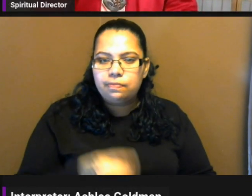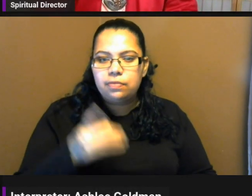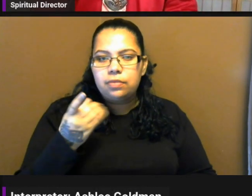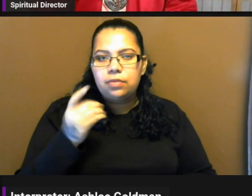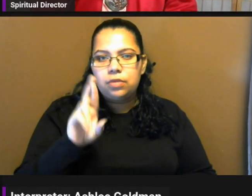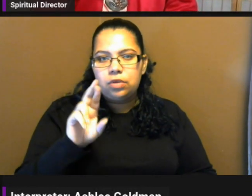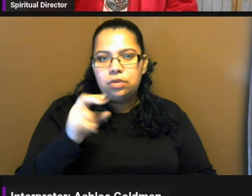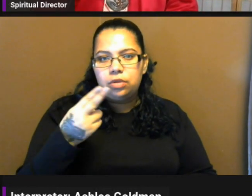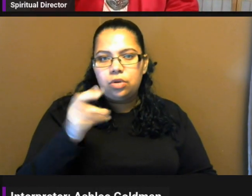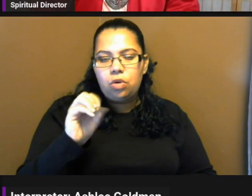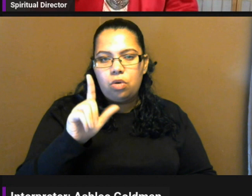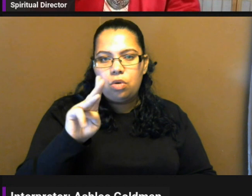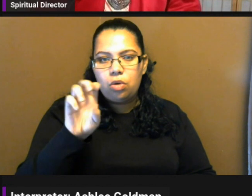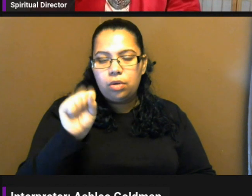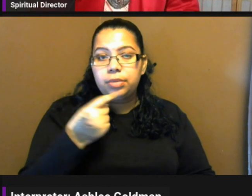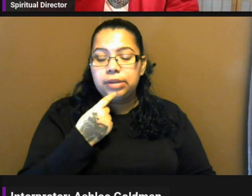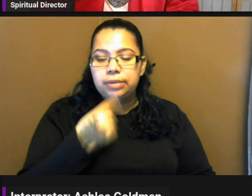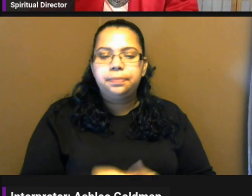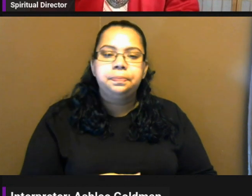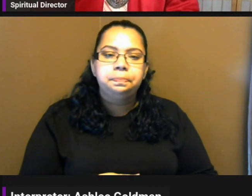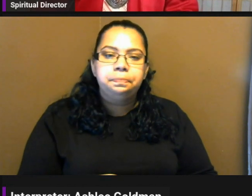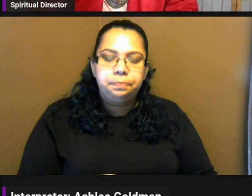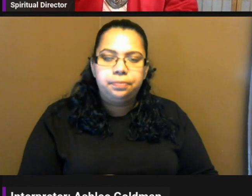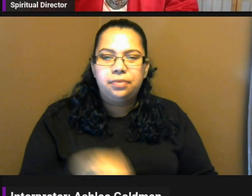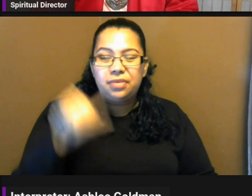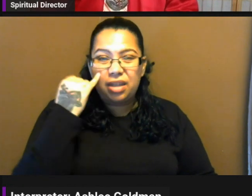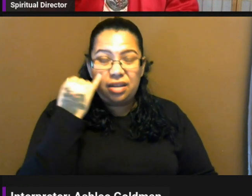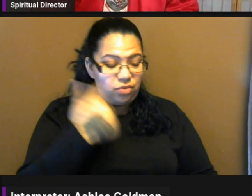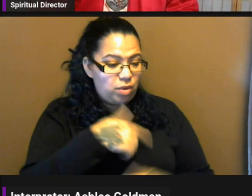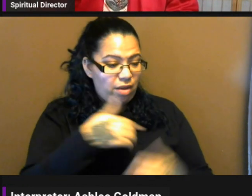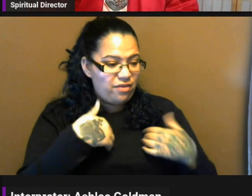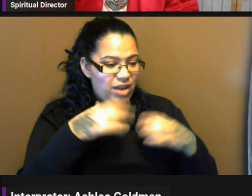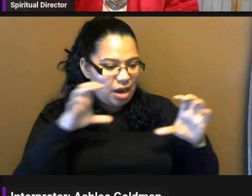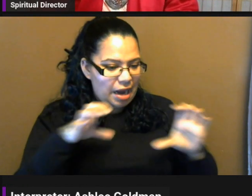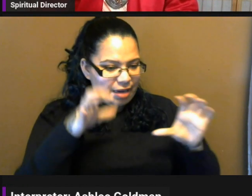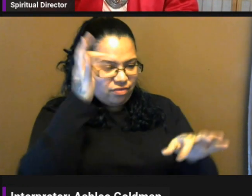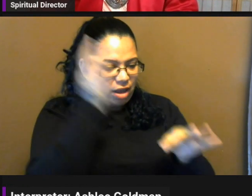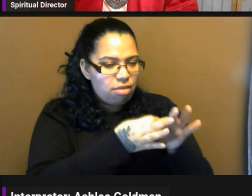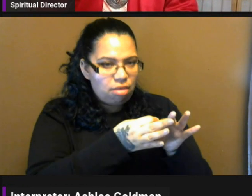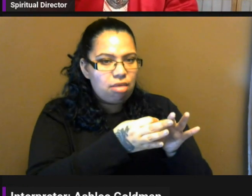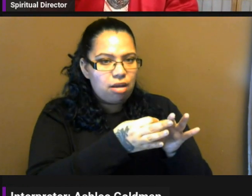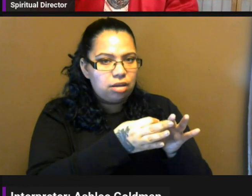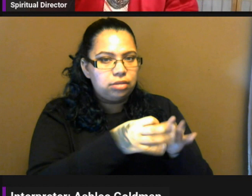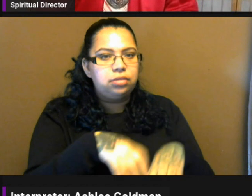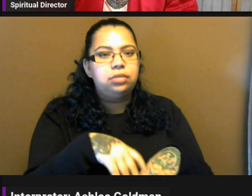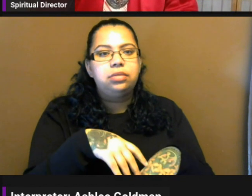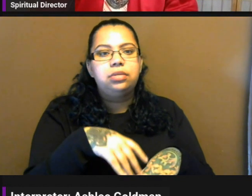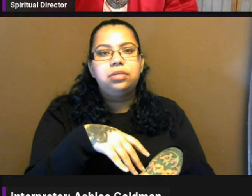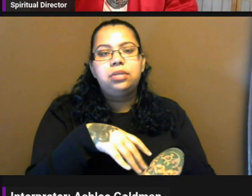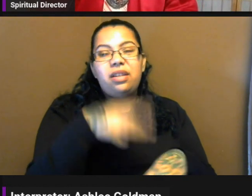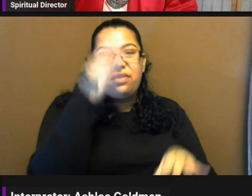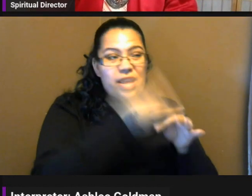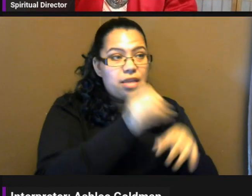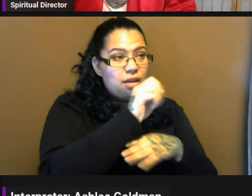Dr. Holmes says, if we are to have an active faith, the faith of God instead